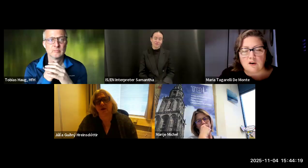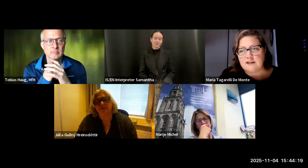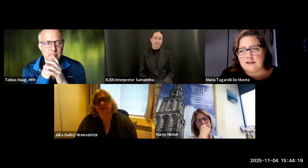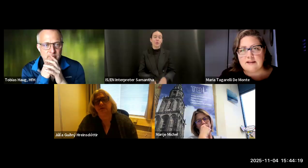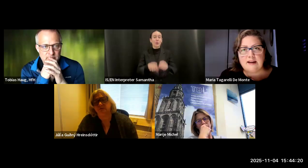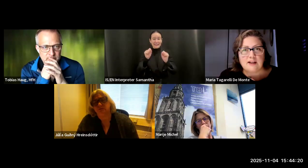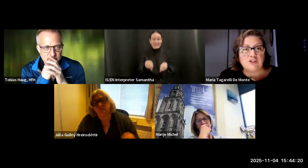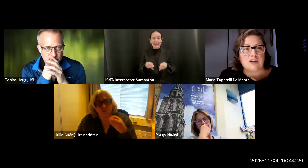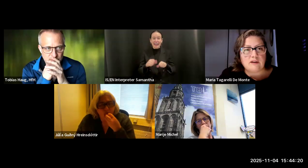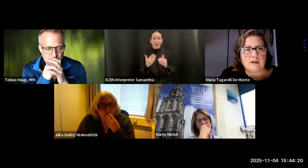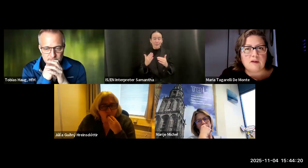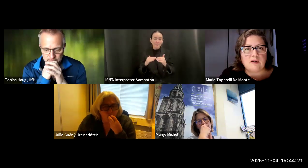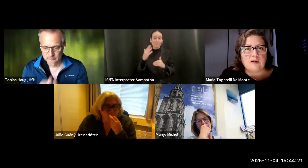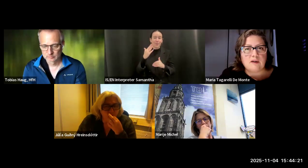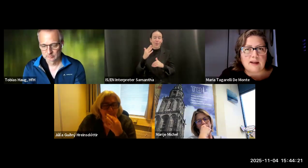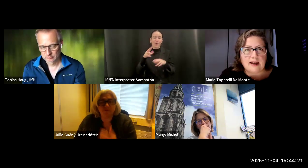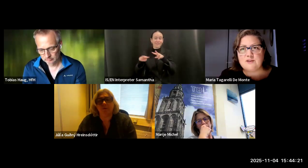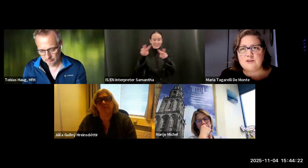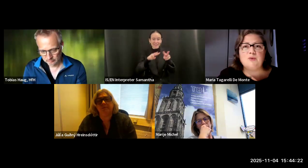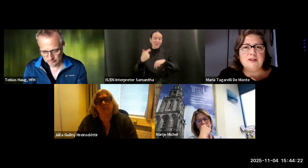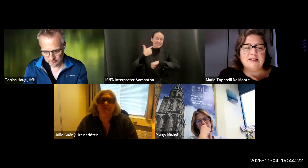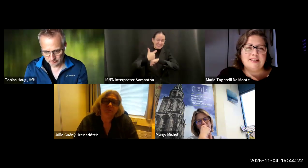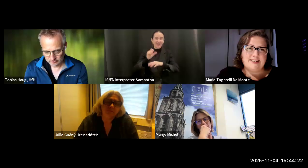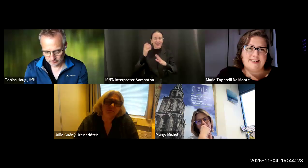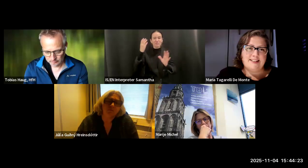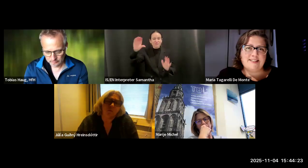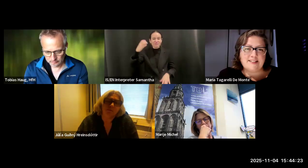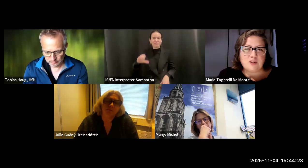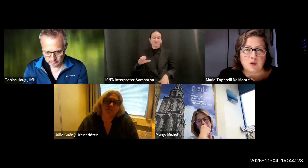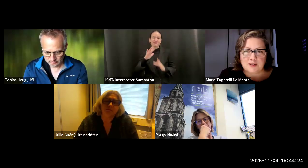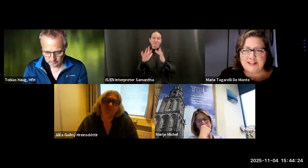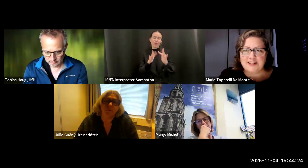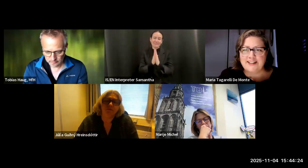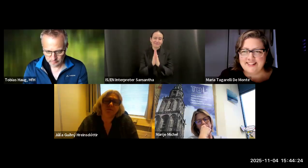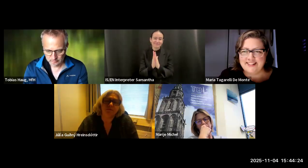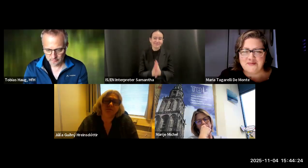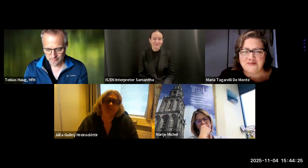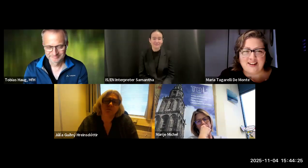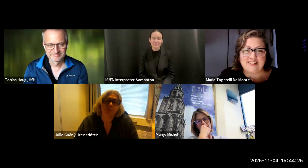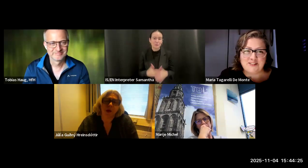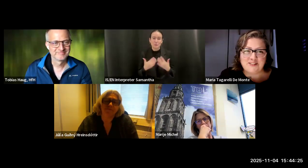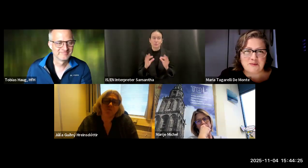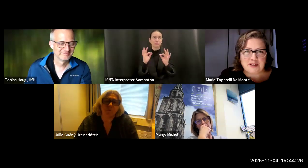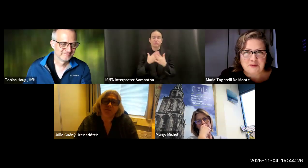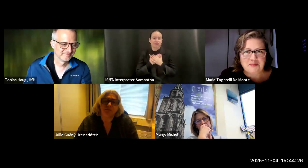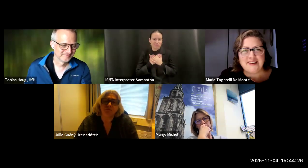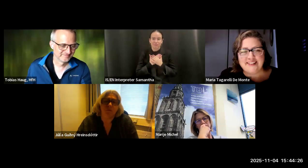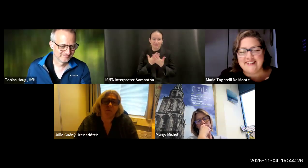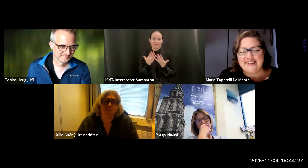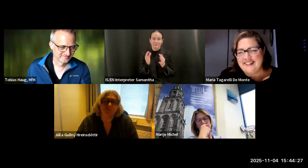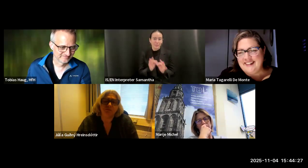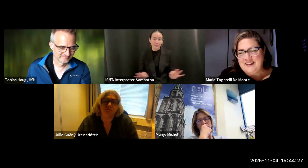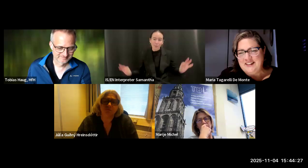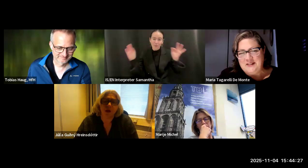more signed contents and share them online, please do. This is gold, at least for me.